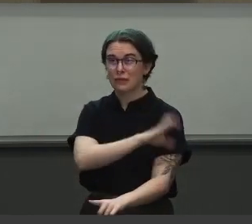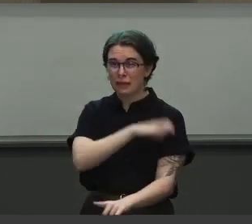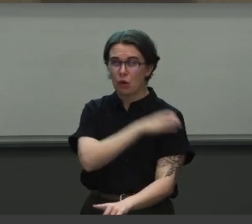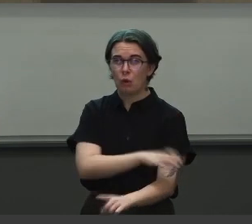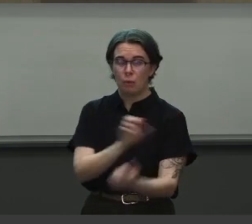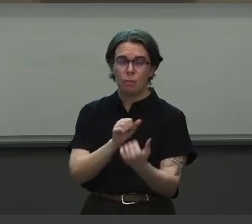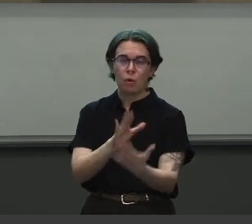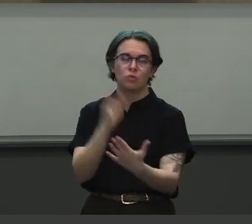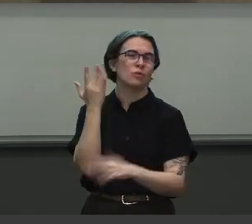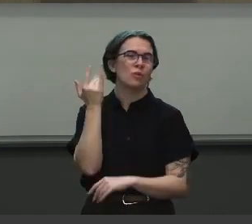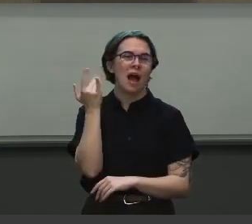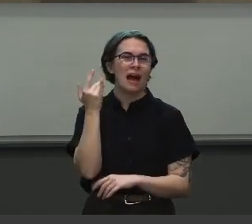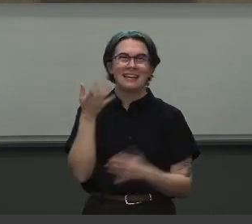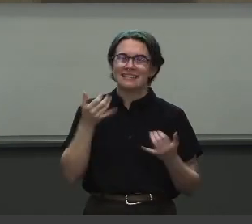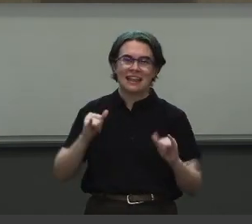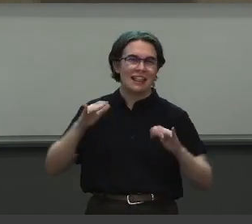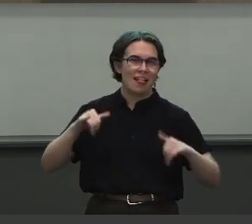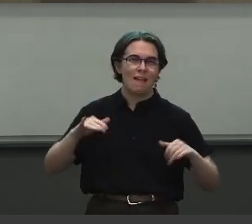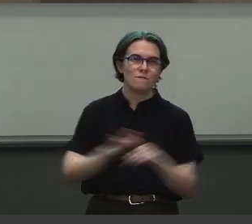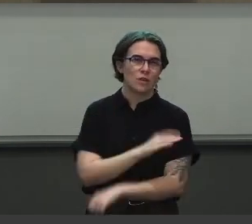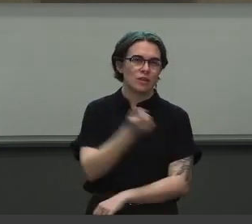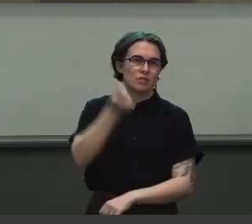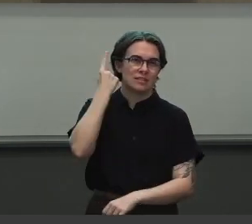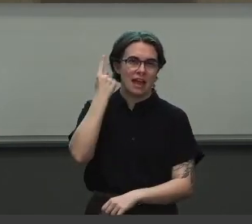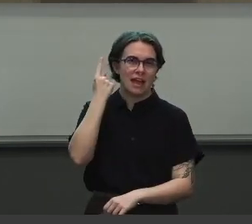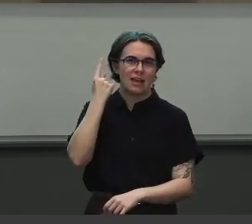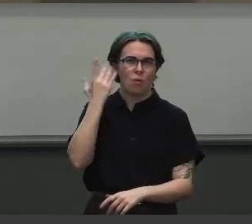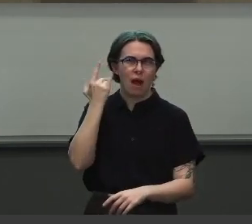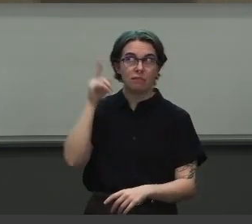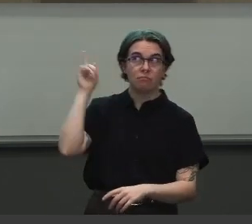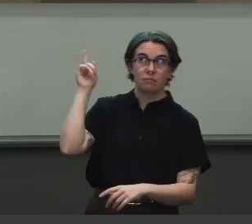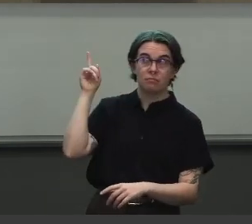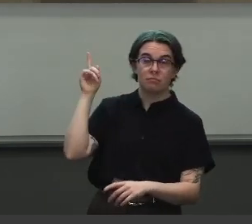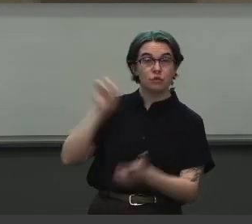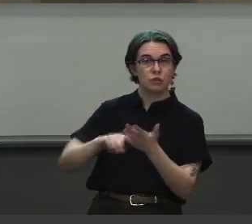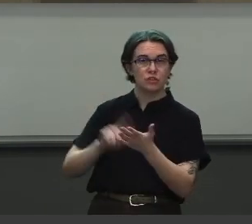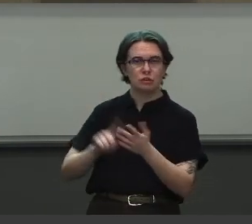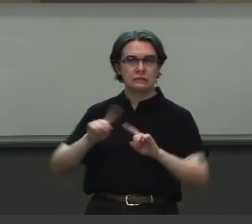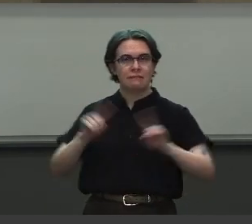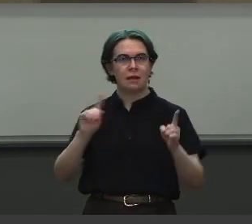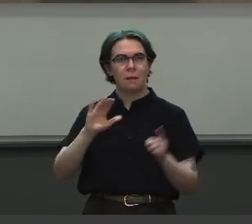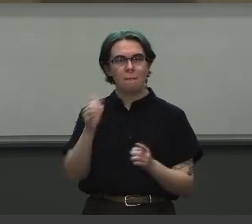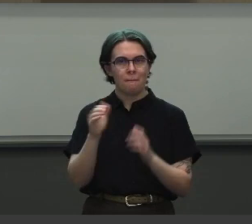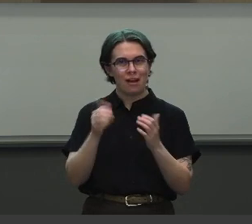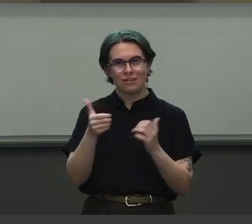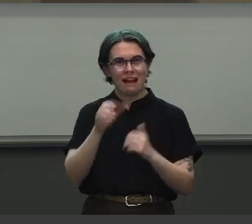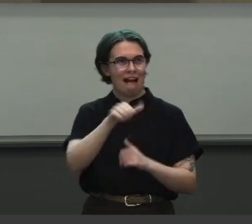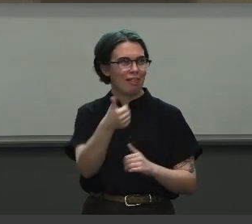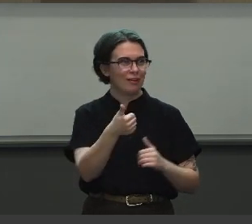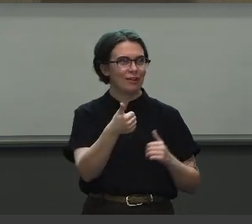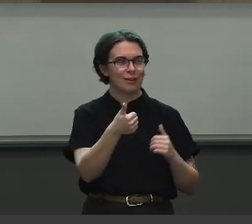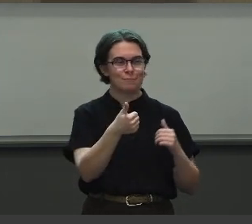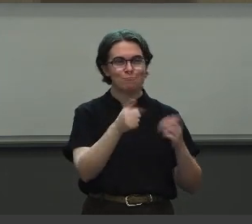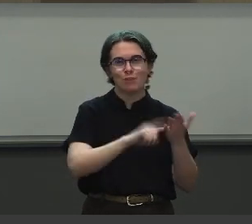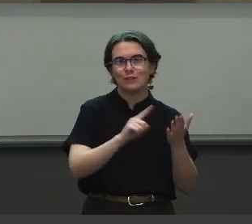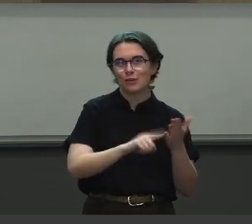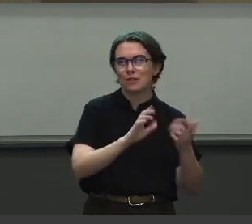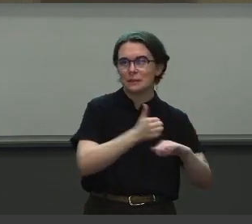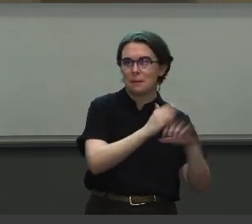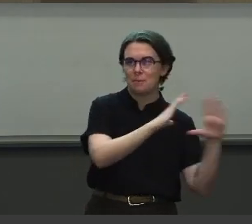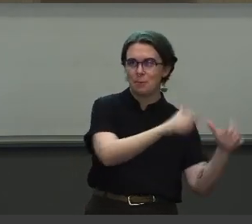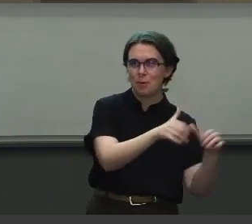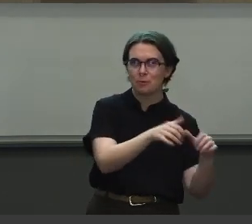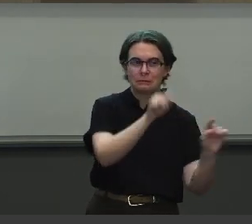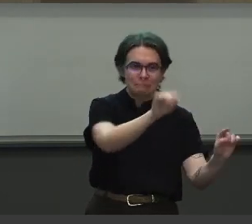understand why we think this best explains it and they think it's best explained by those three domains. So I'm thinking likely